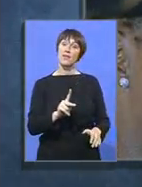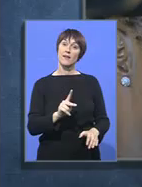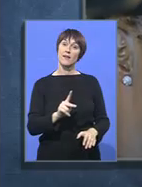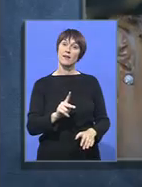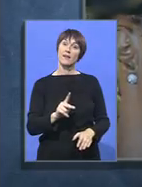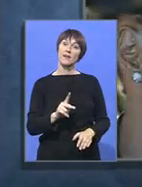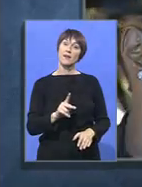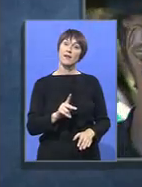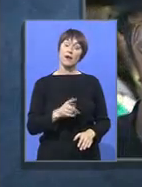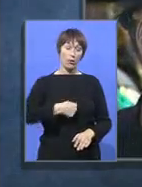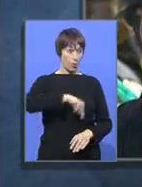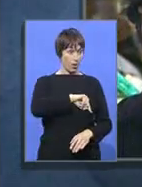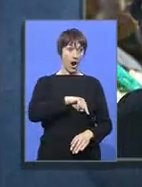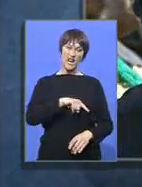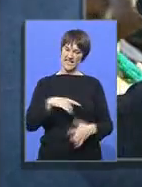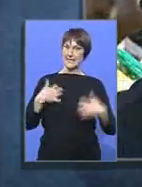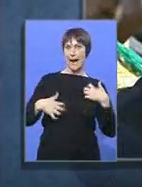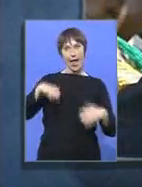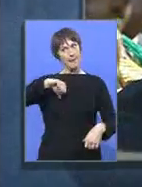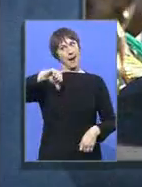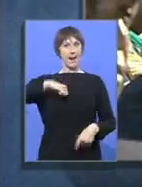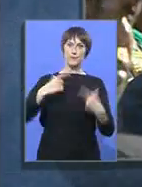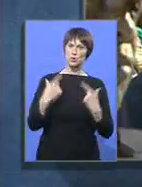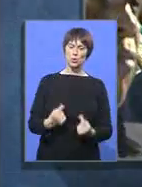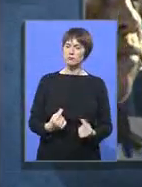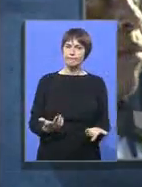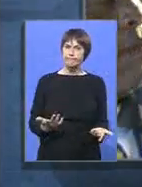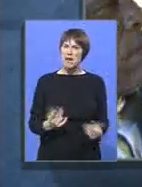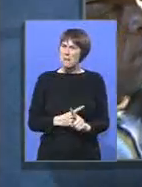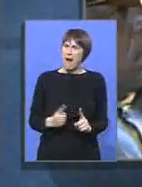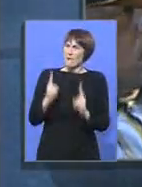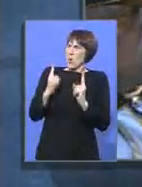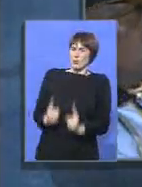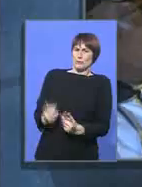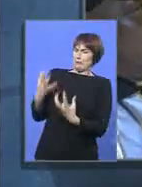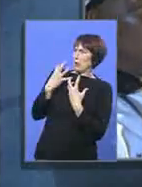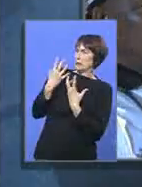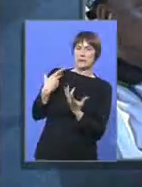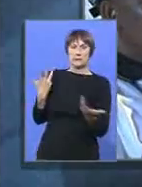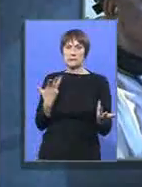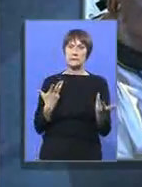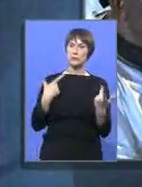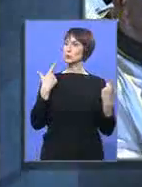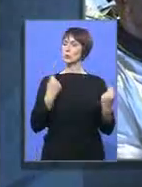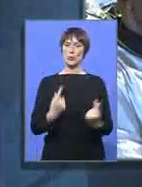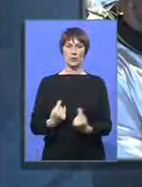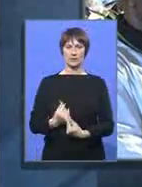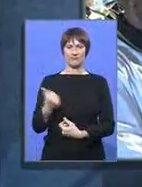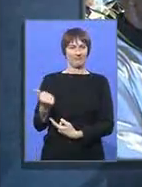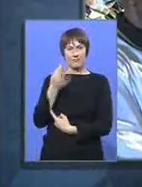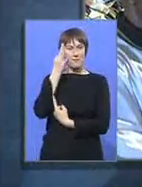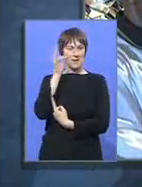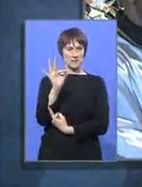because we desired such a cause, but solely because the government